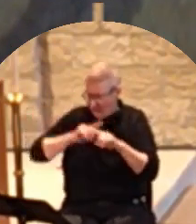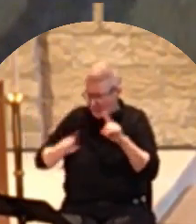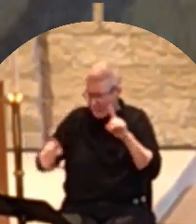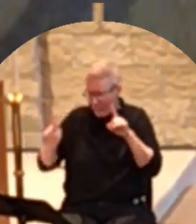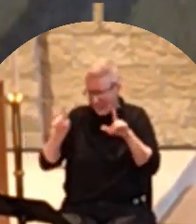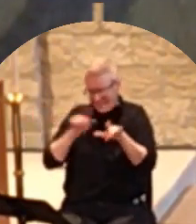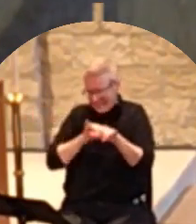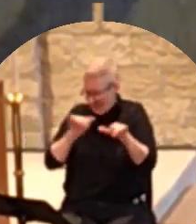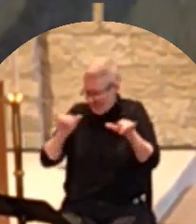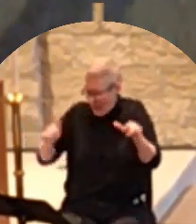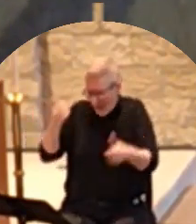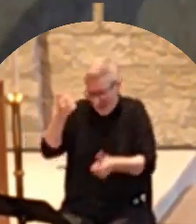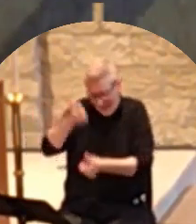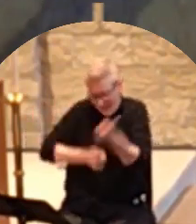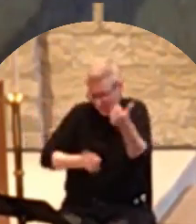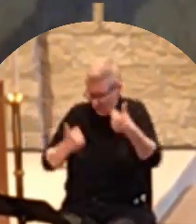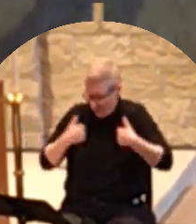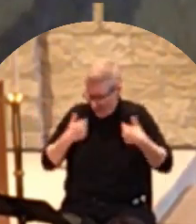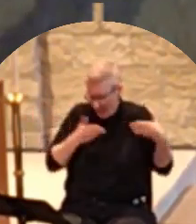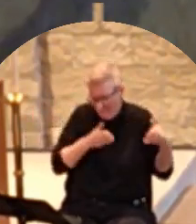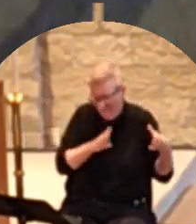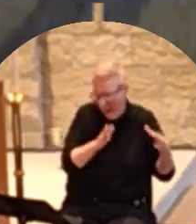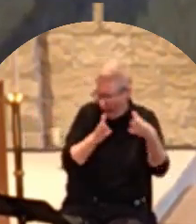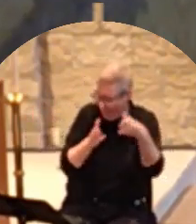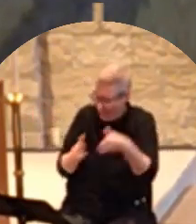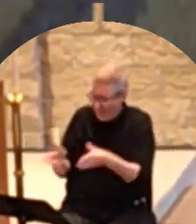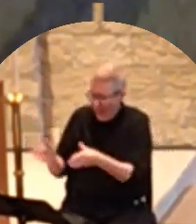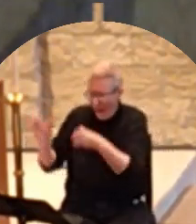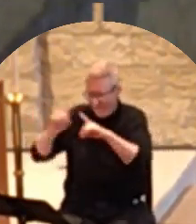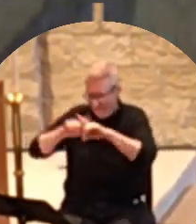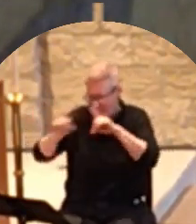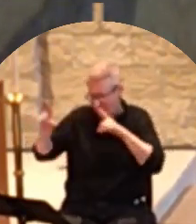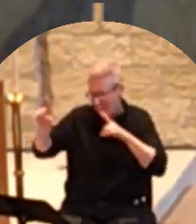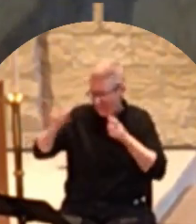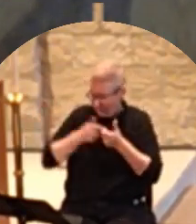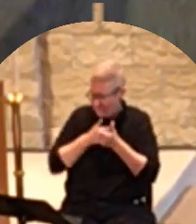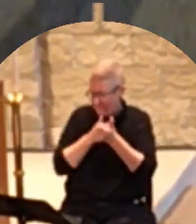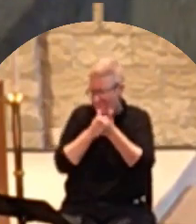labyrinth. Well, heaven's here on